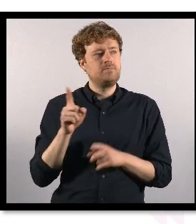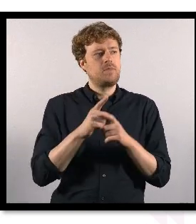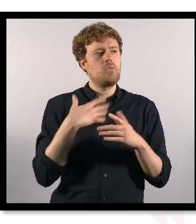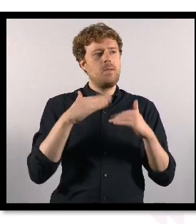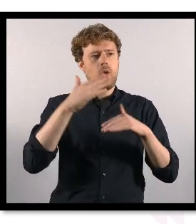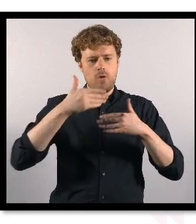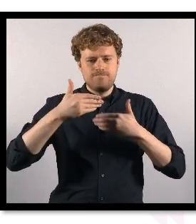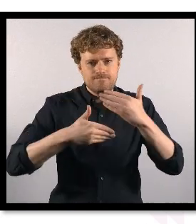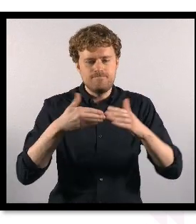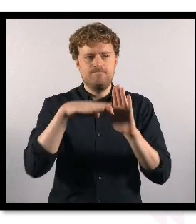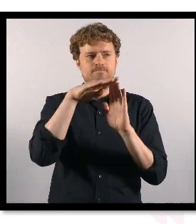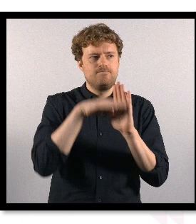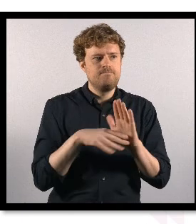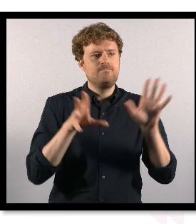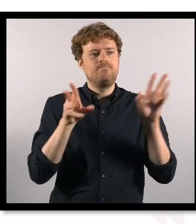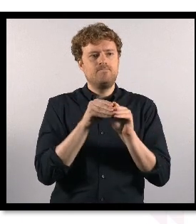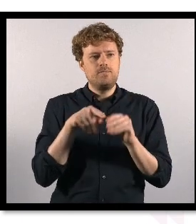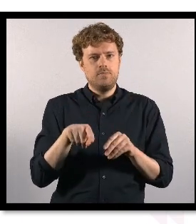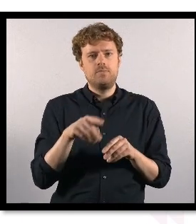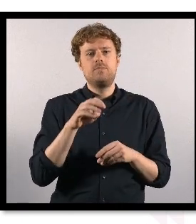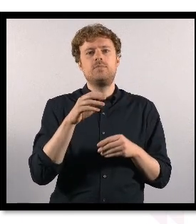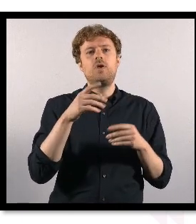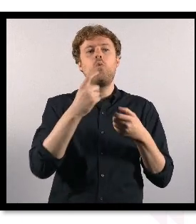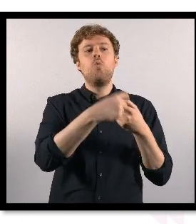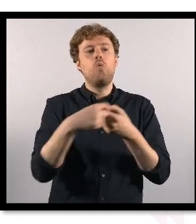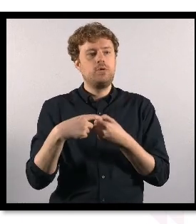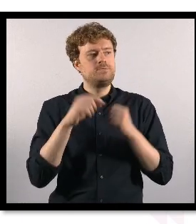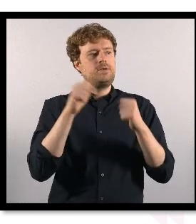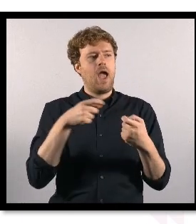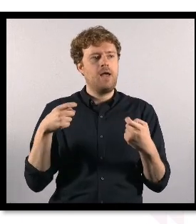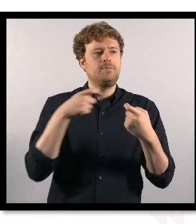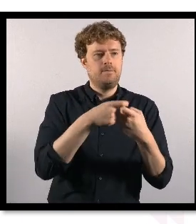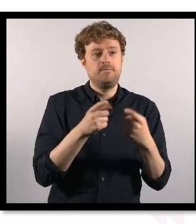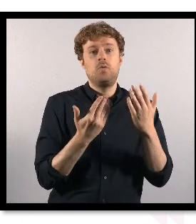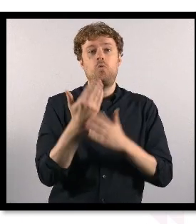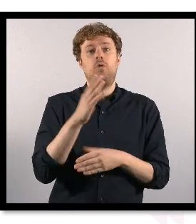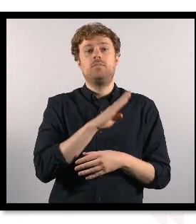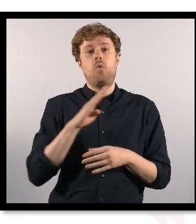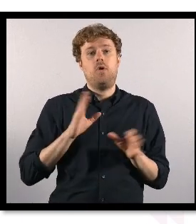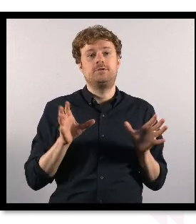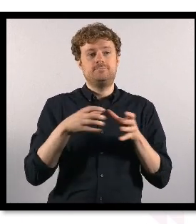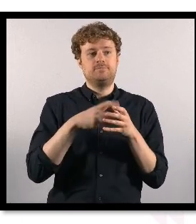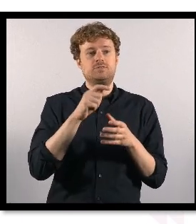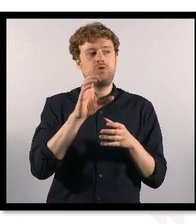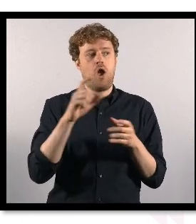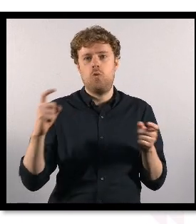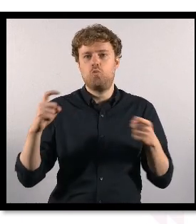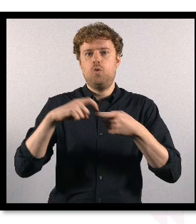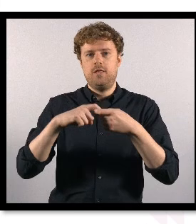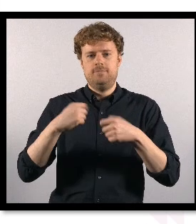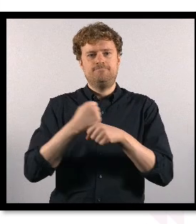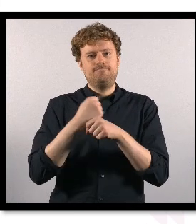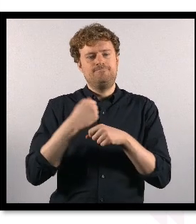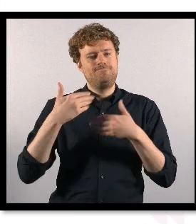of the number of projects we've been seeing. Now, if you have any questions towards the TOC, we are all around the room, so come and find